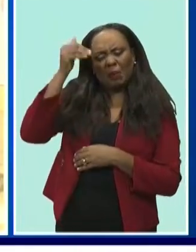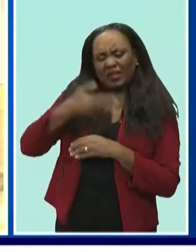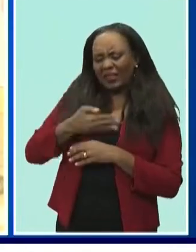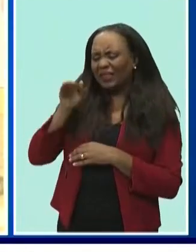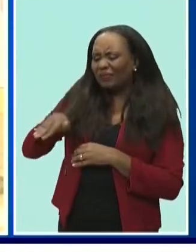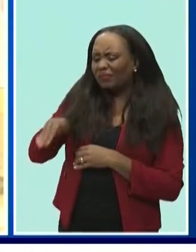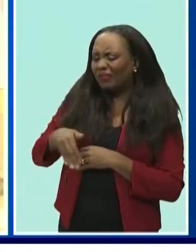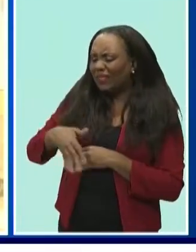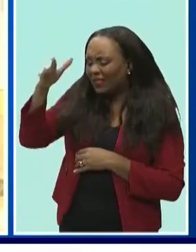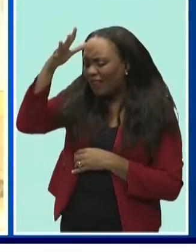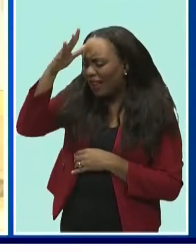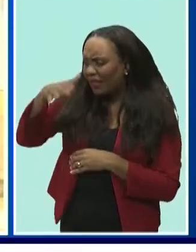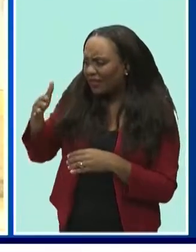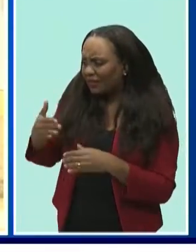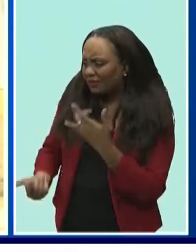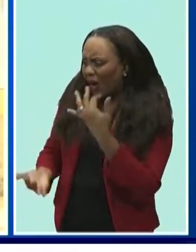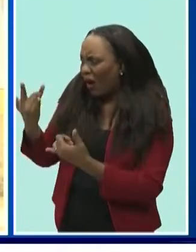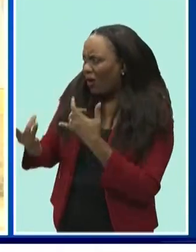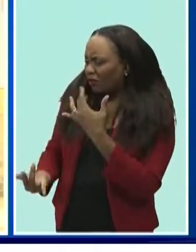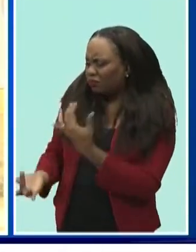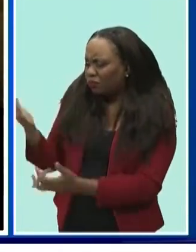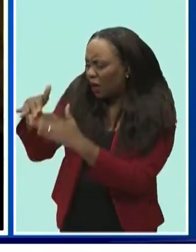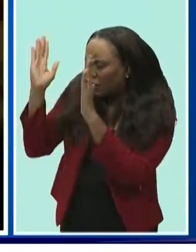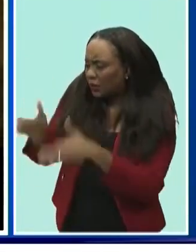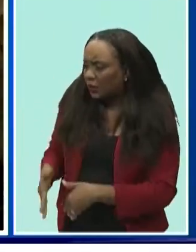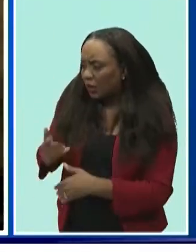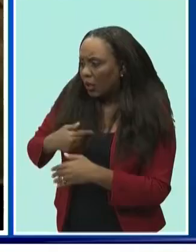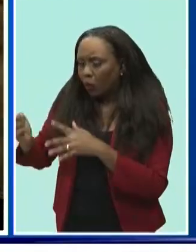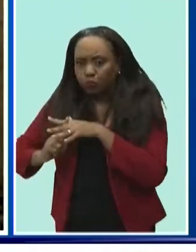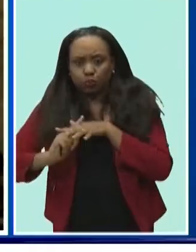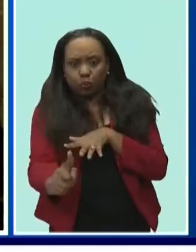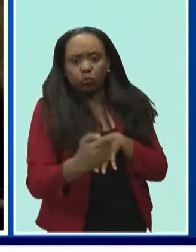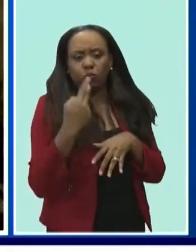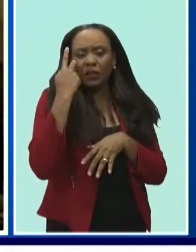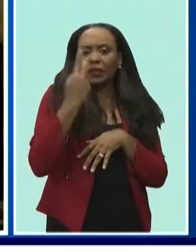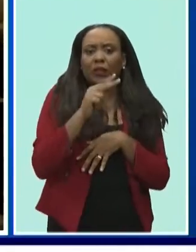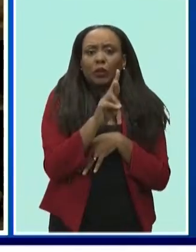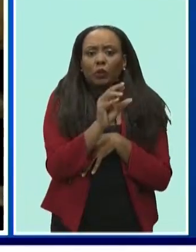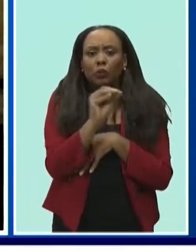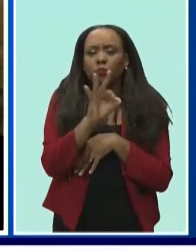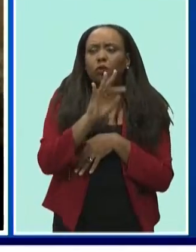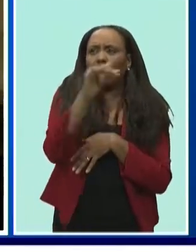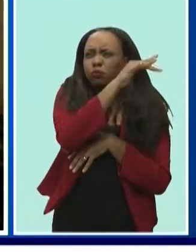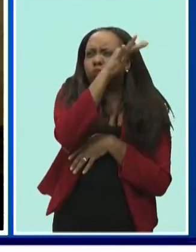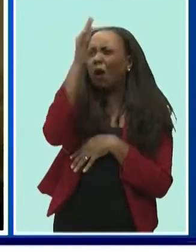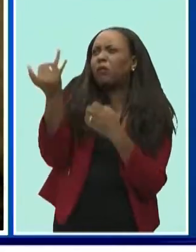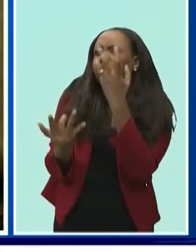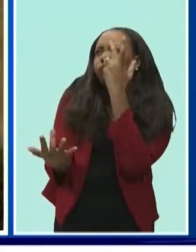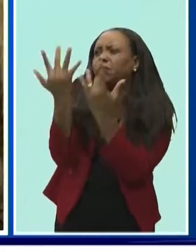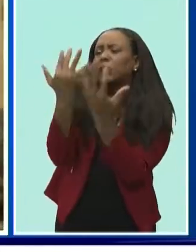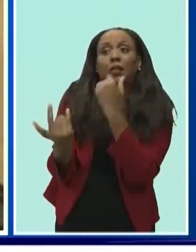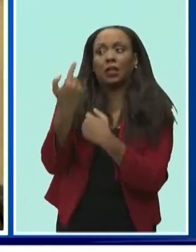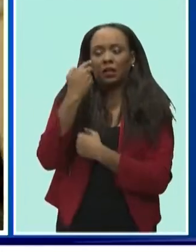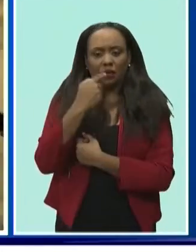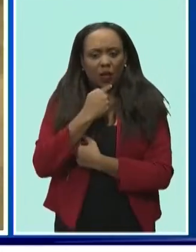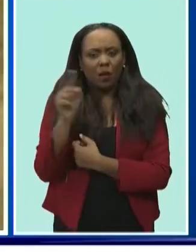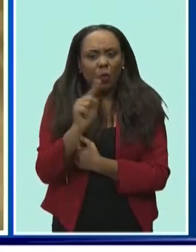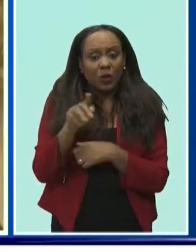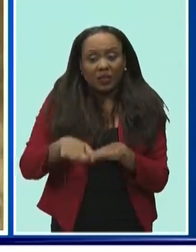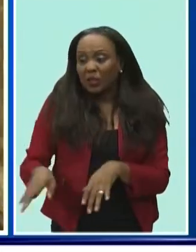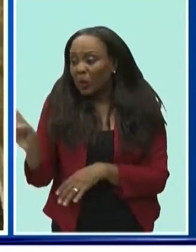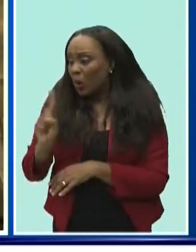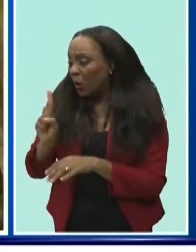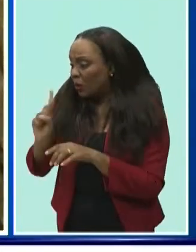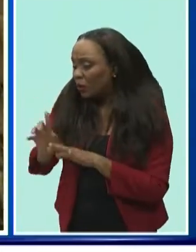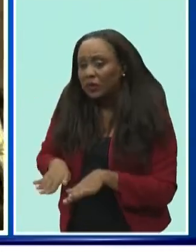Daddy, grandhouse on fire. So I just rushed outside and I see the whole roof engulfed. I was asking where the children, by the time the children